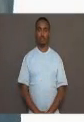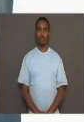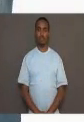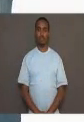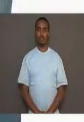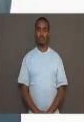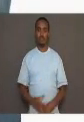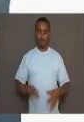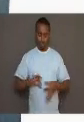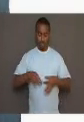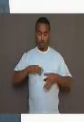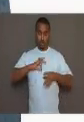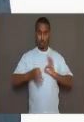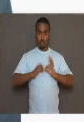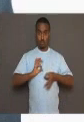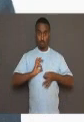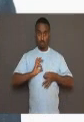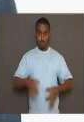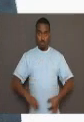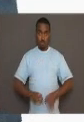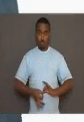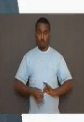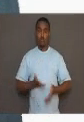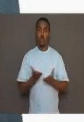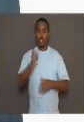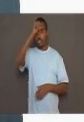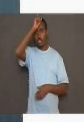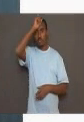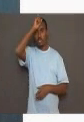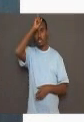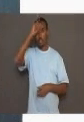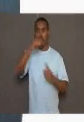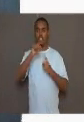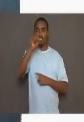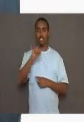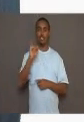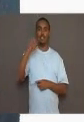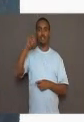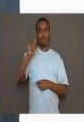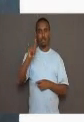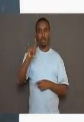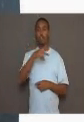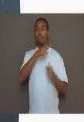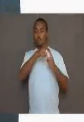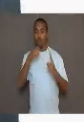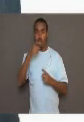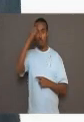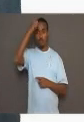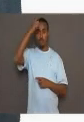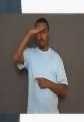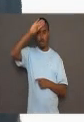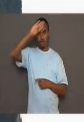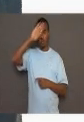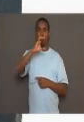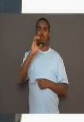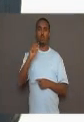brass buttons are made in Germany using zinc from Australia and copper